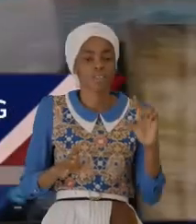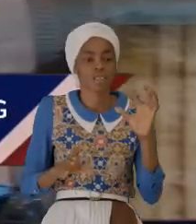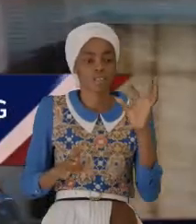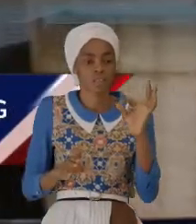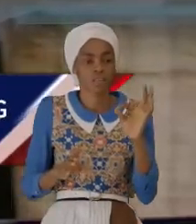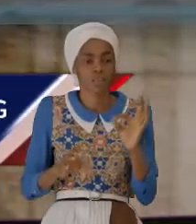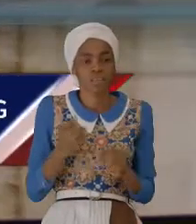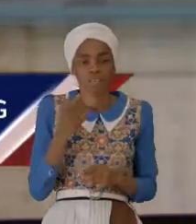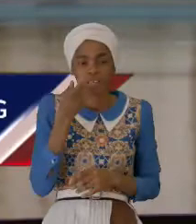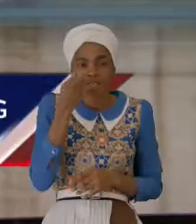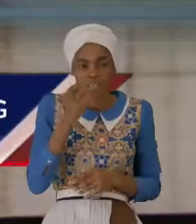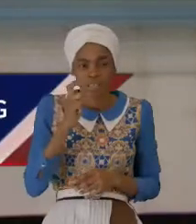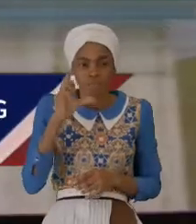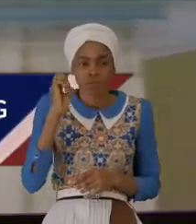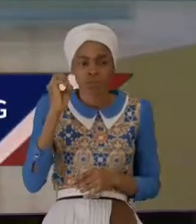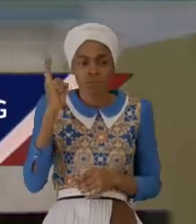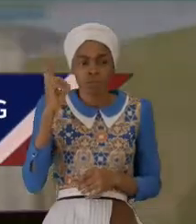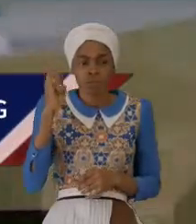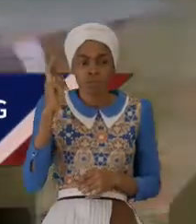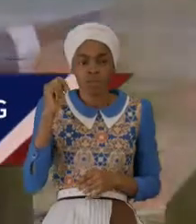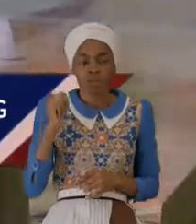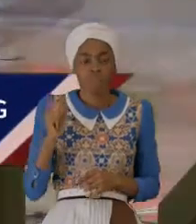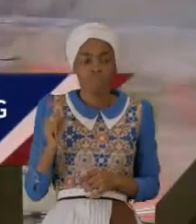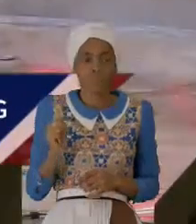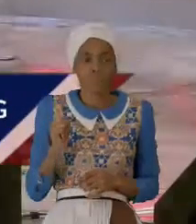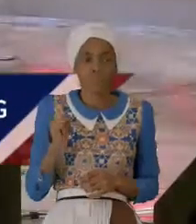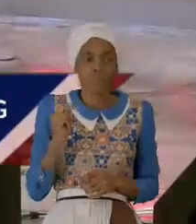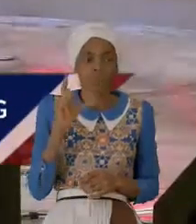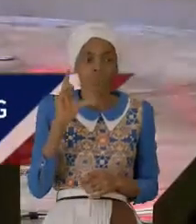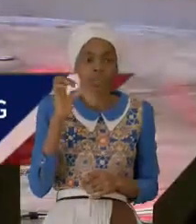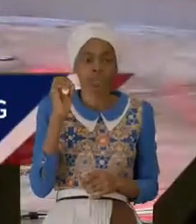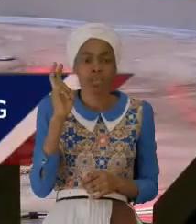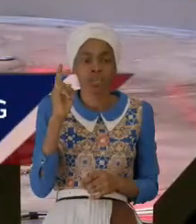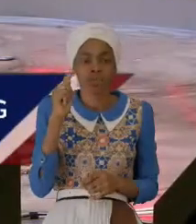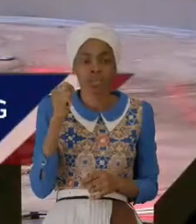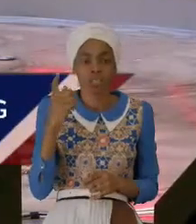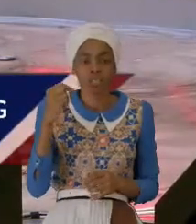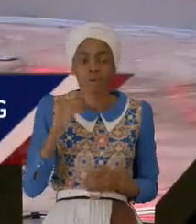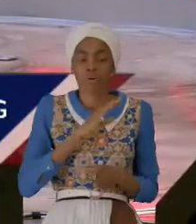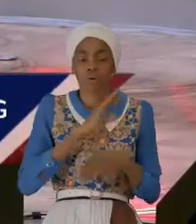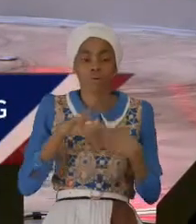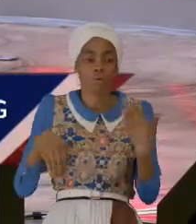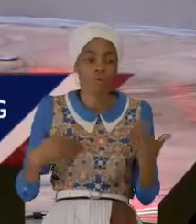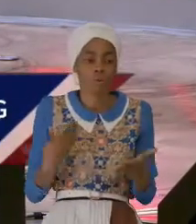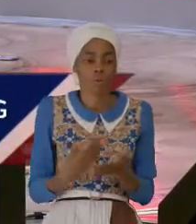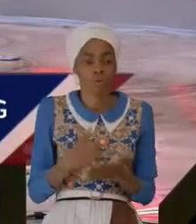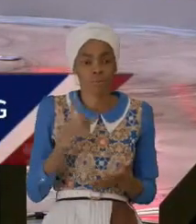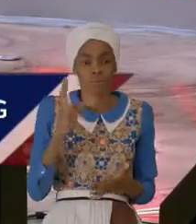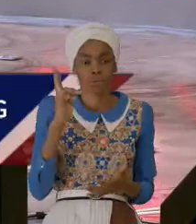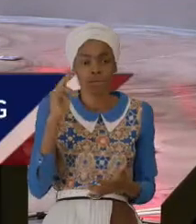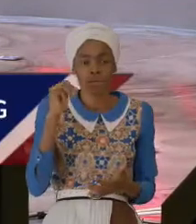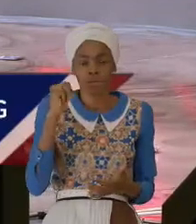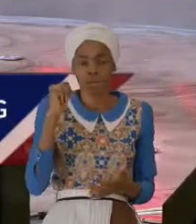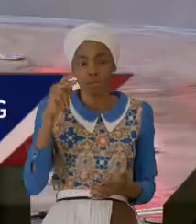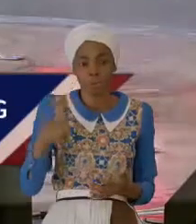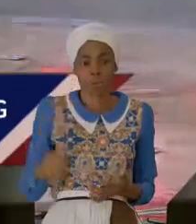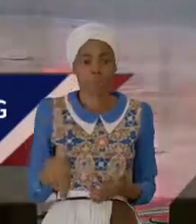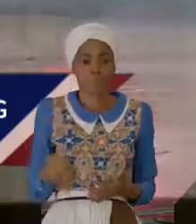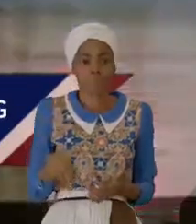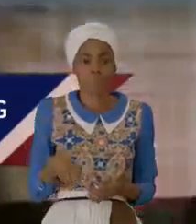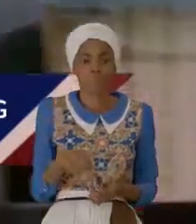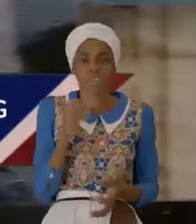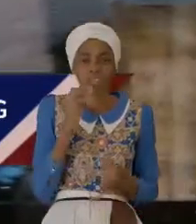11 litness the whole love if